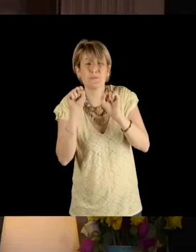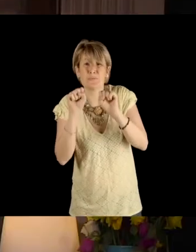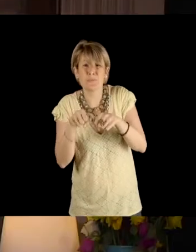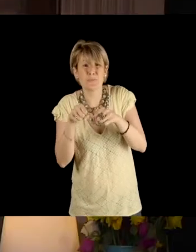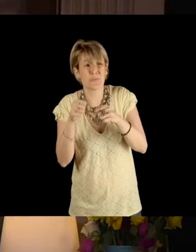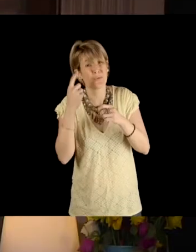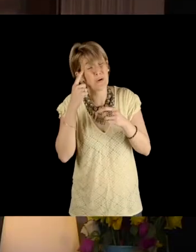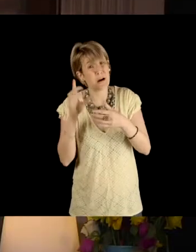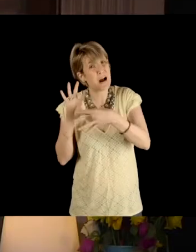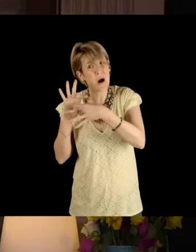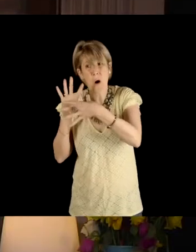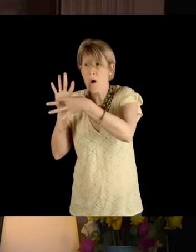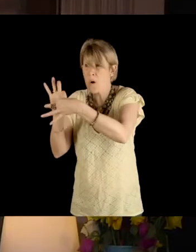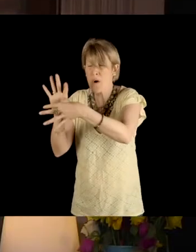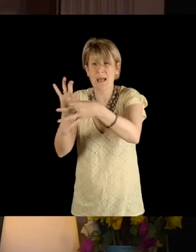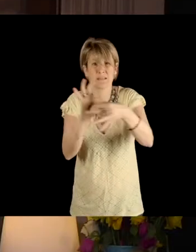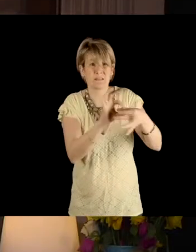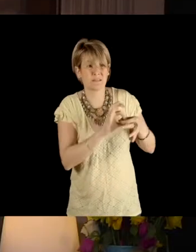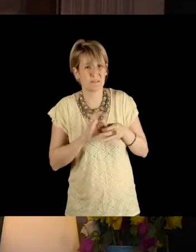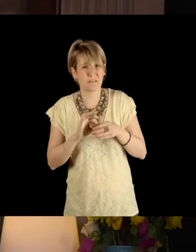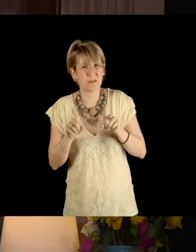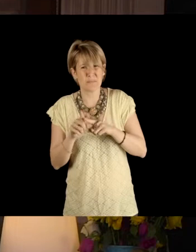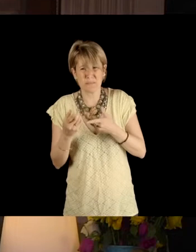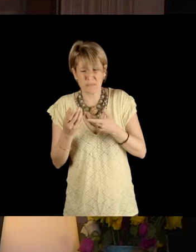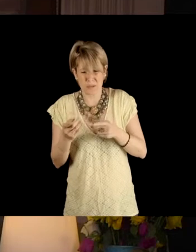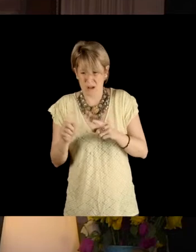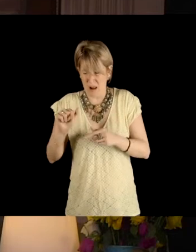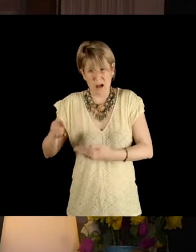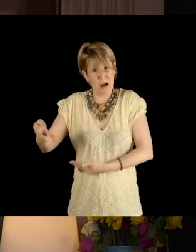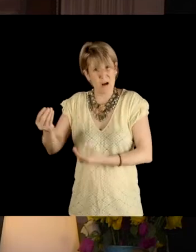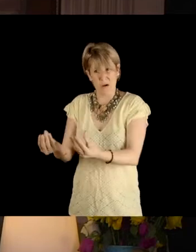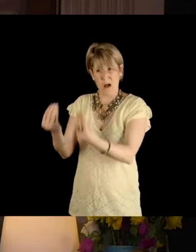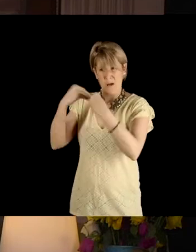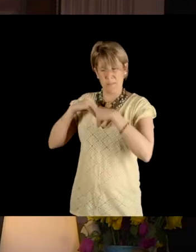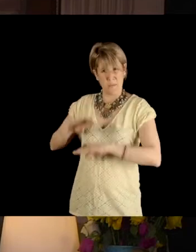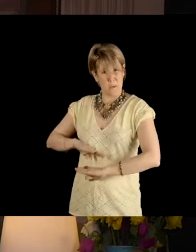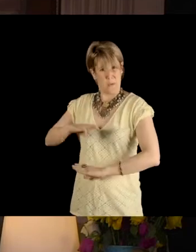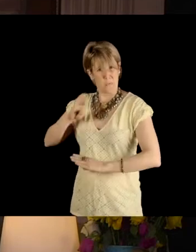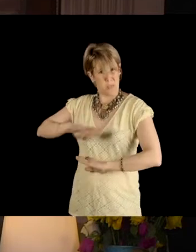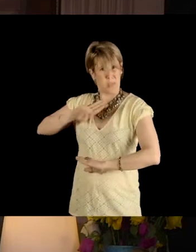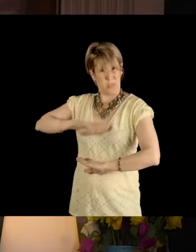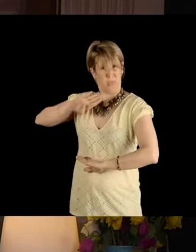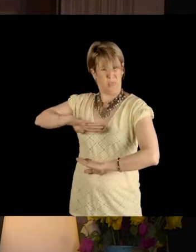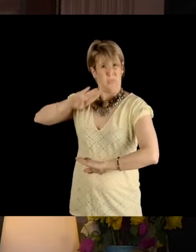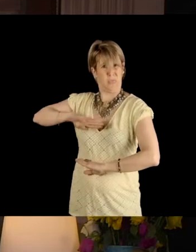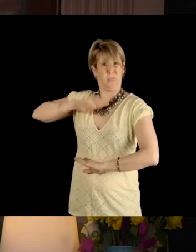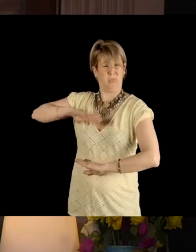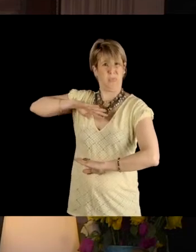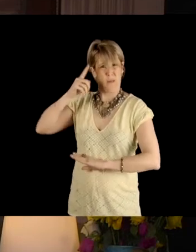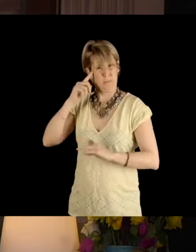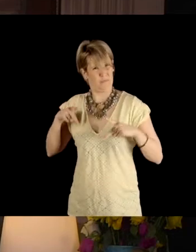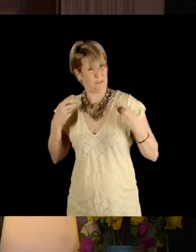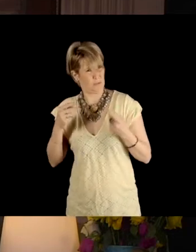natural result is purity inside. This both in turn, simplicity and purity, brings